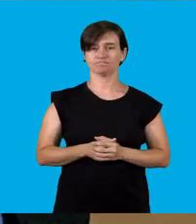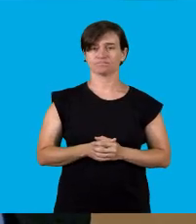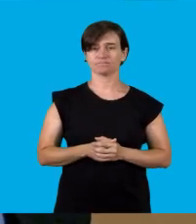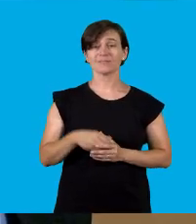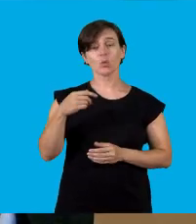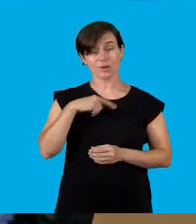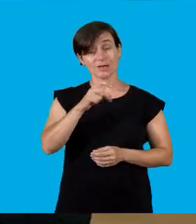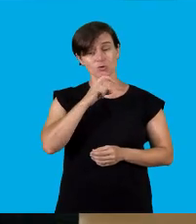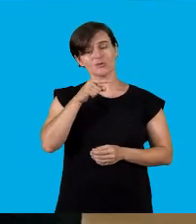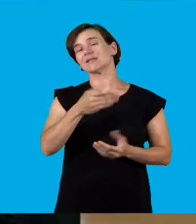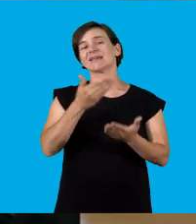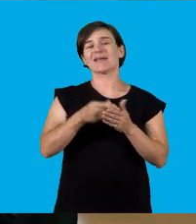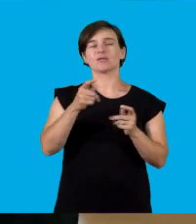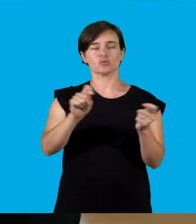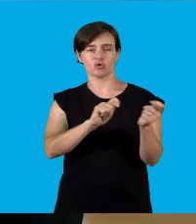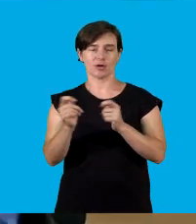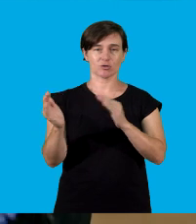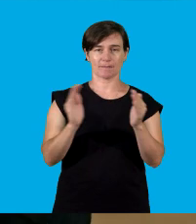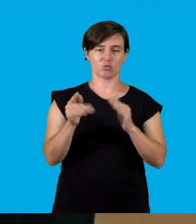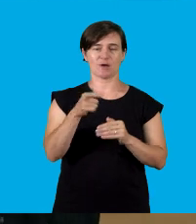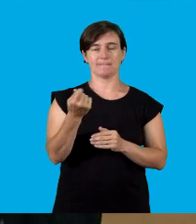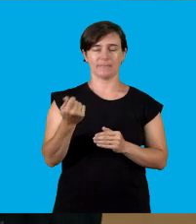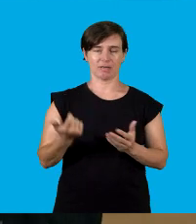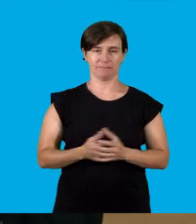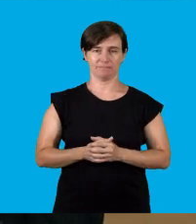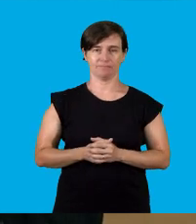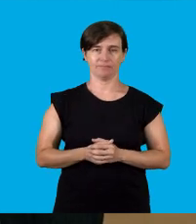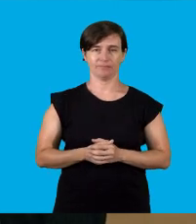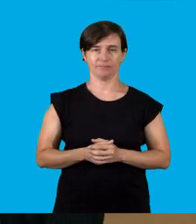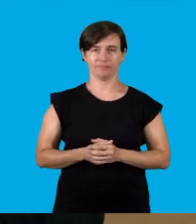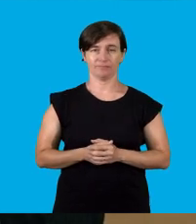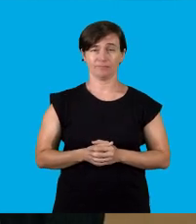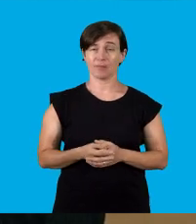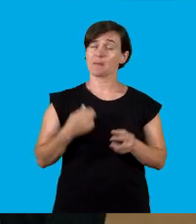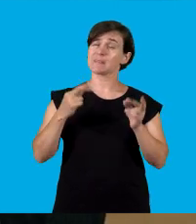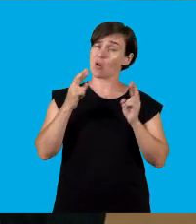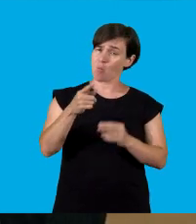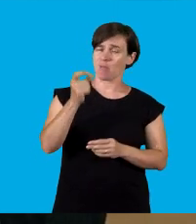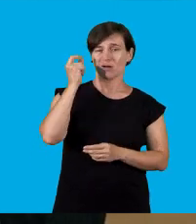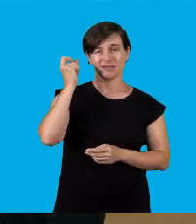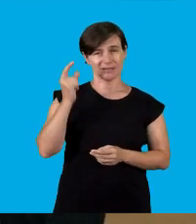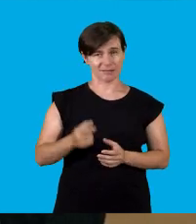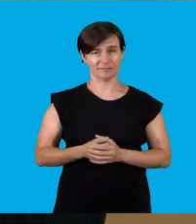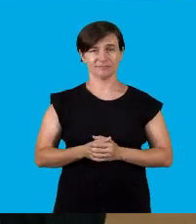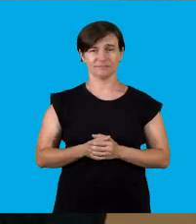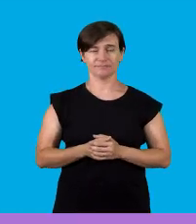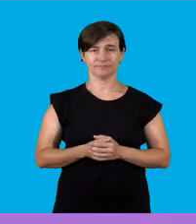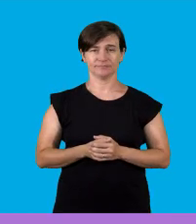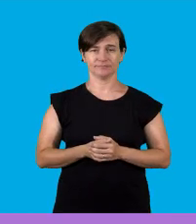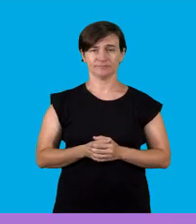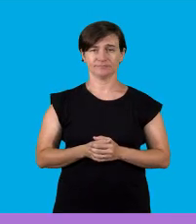versus my pounds. So we can use this graph to convert between these two currencies. All right, I hope that's clear to all of